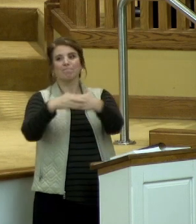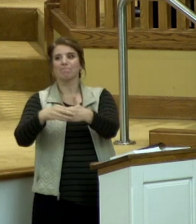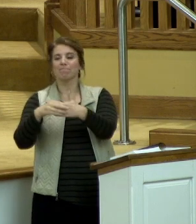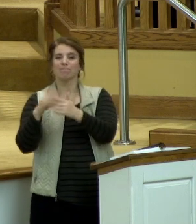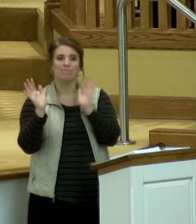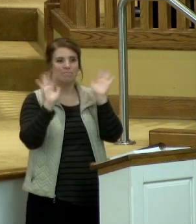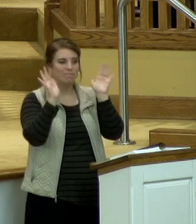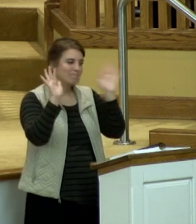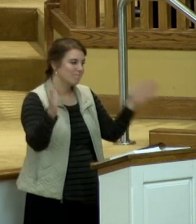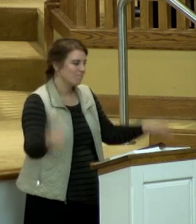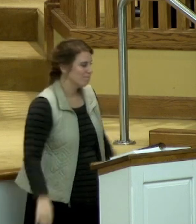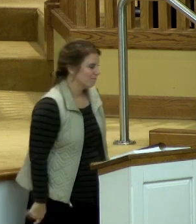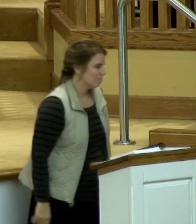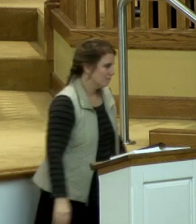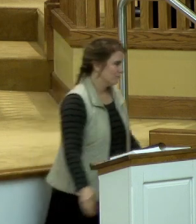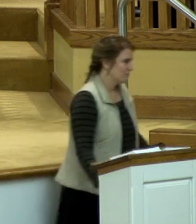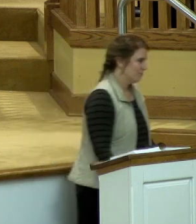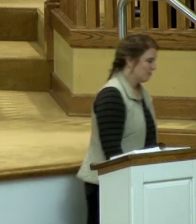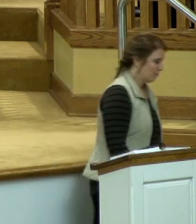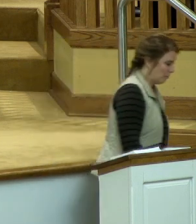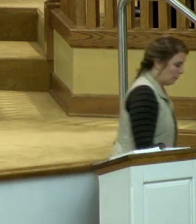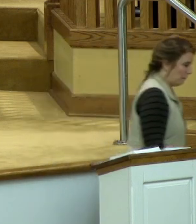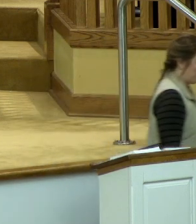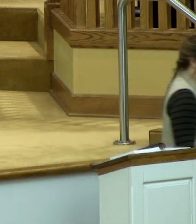Help yourself.